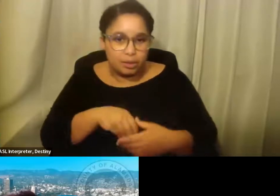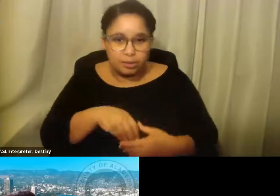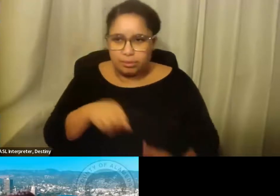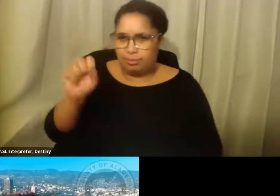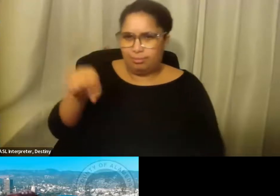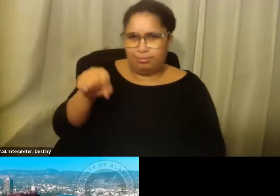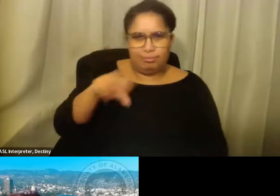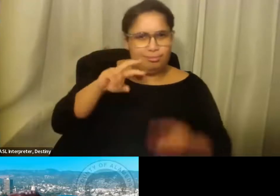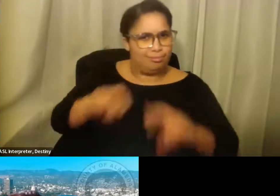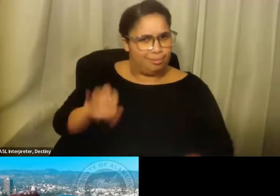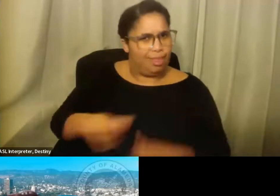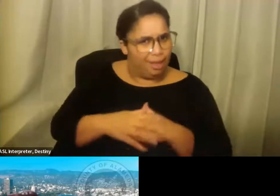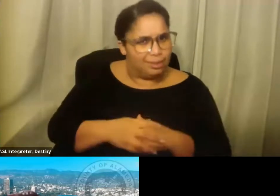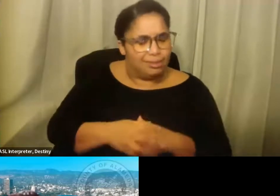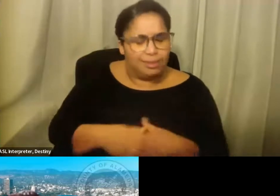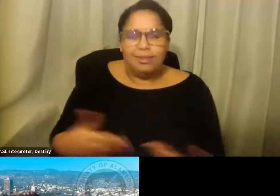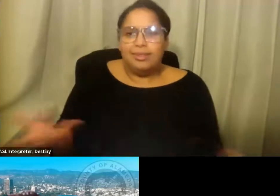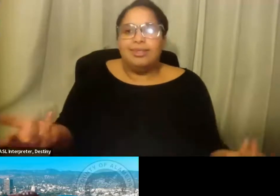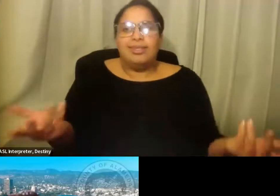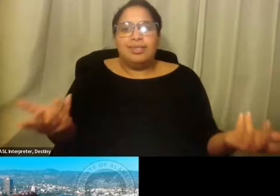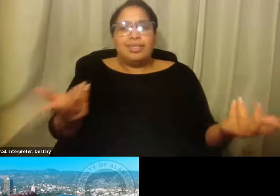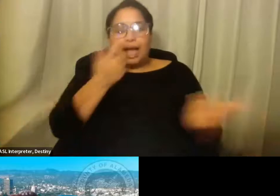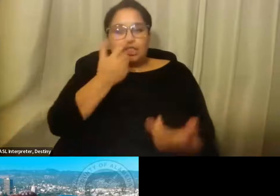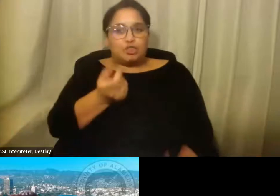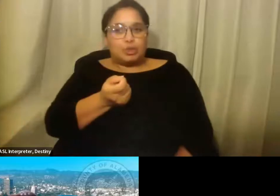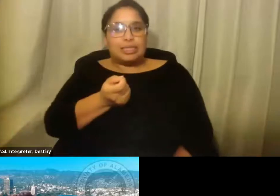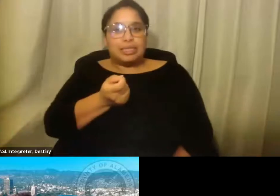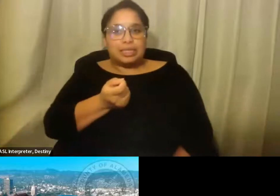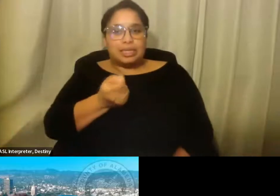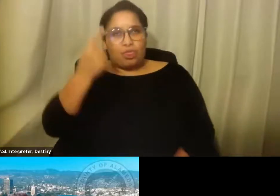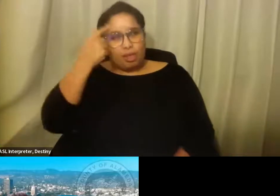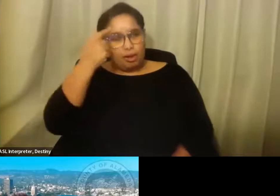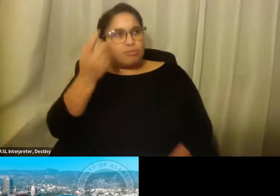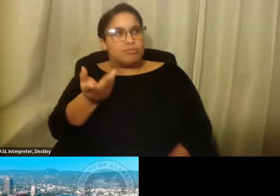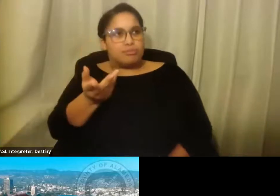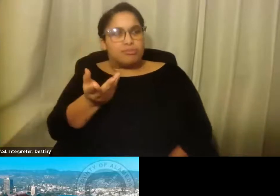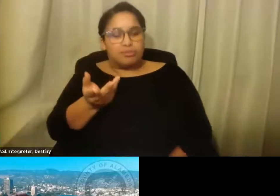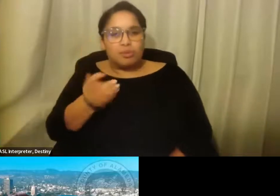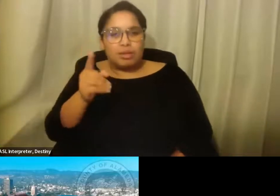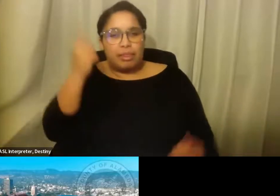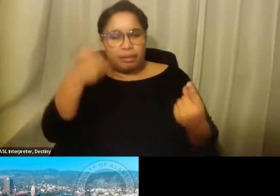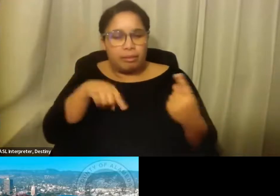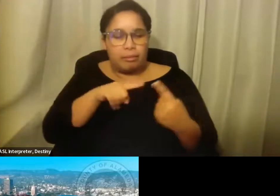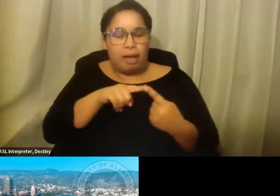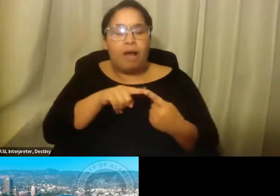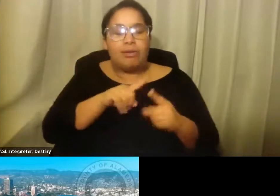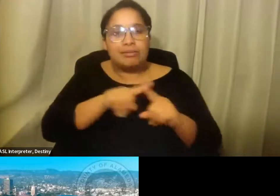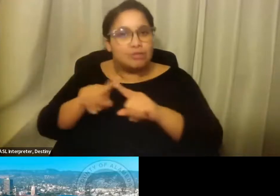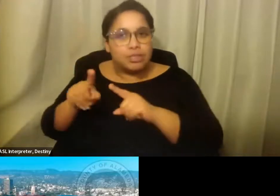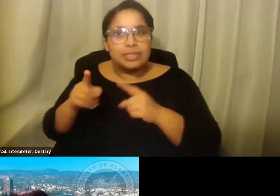look into that. Yeah. And so that's an interesting thought, because we do have to think about the